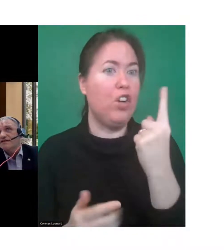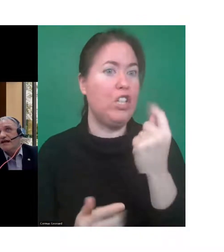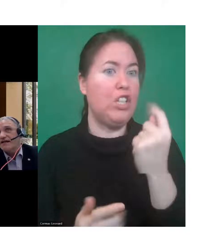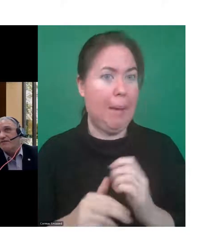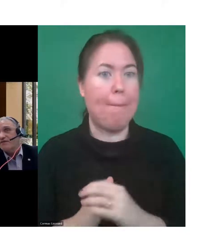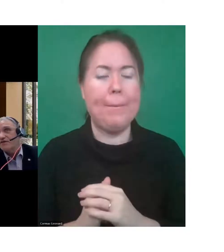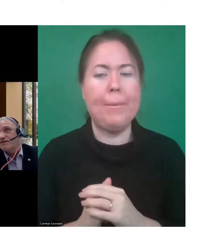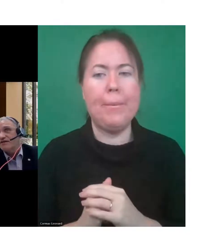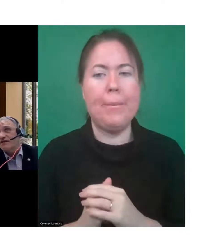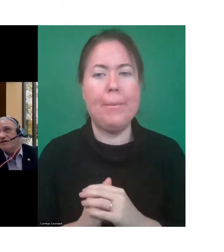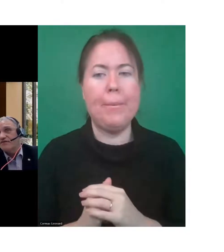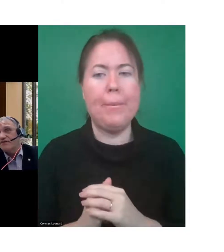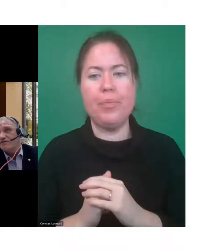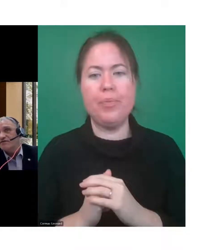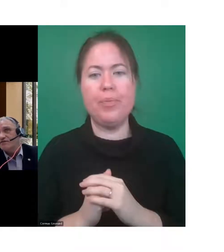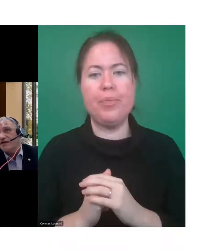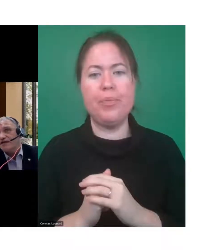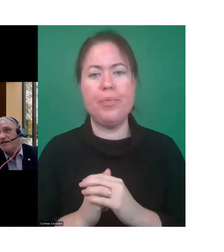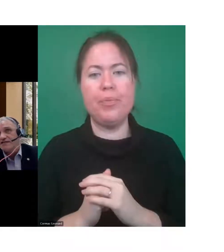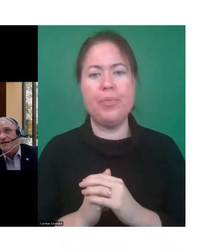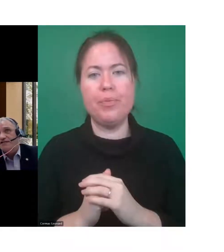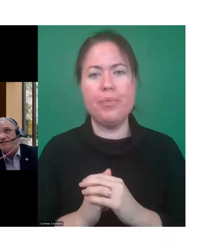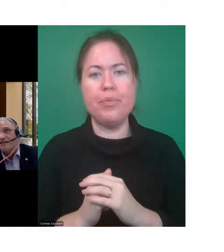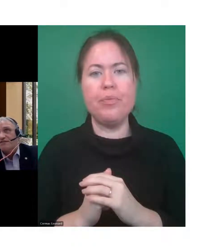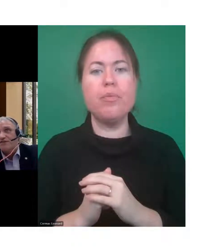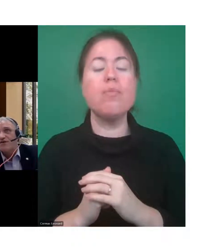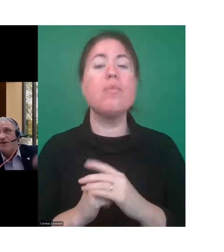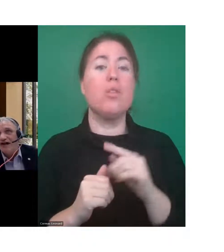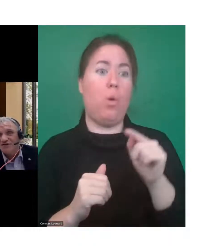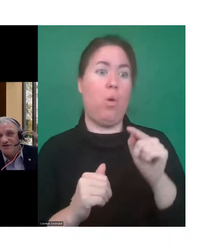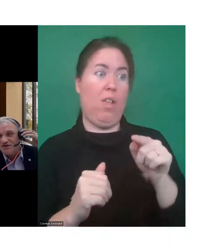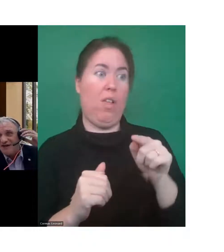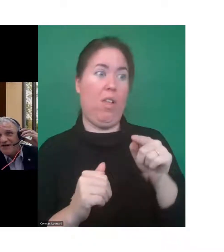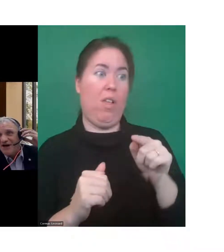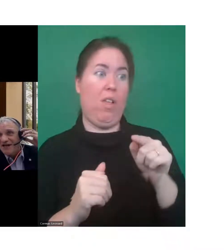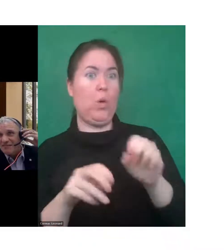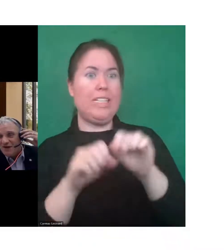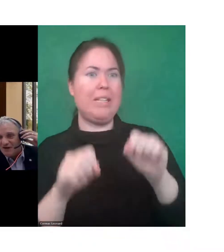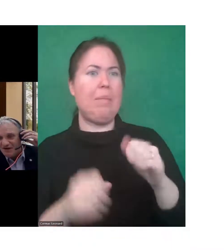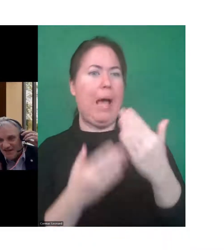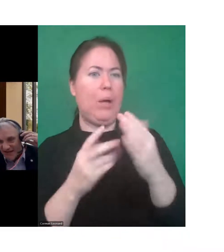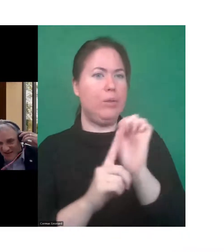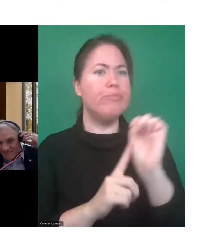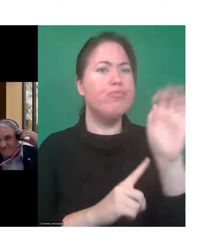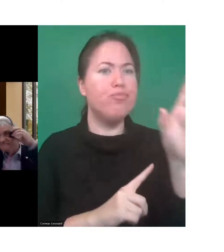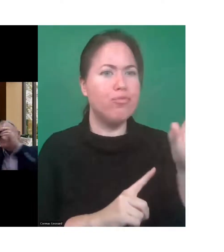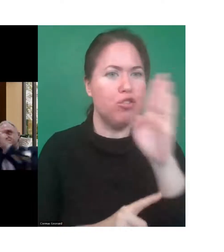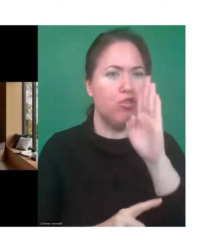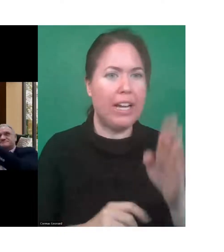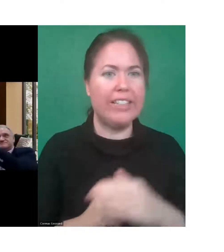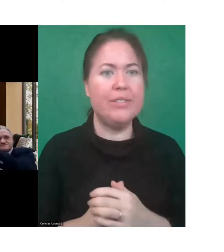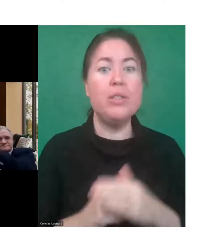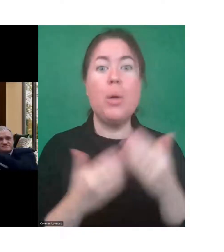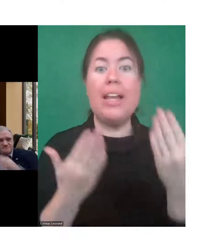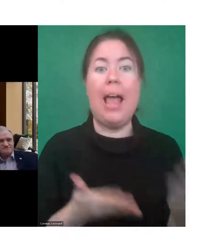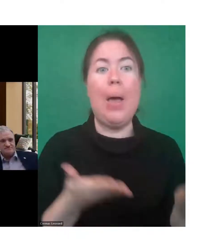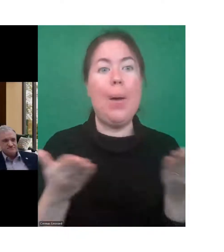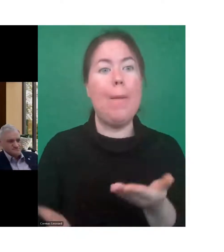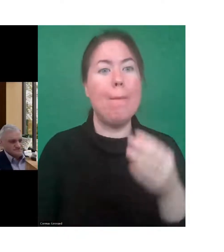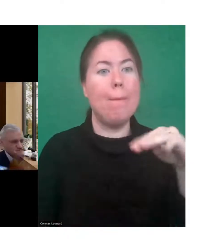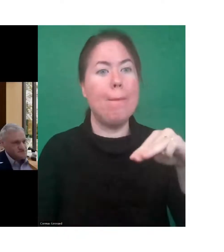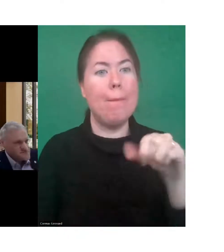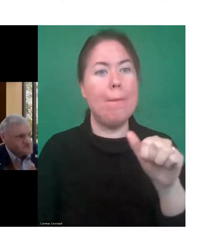send community referrals directly into the HSE. So I'm now going to hand you over to my colleague, Marguerite Clancy.